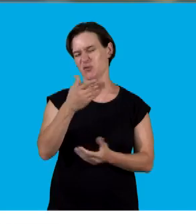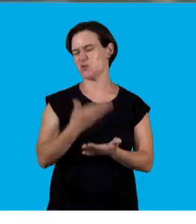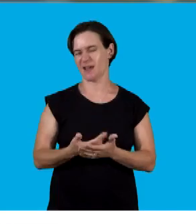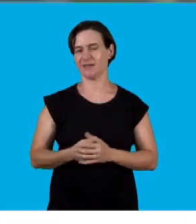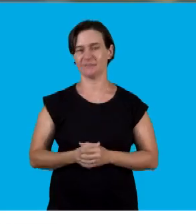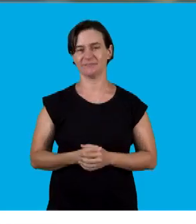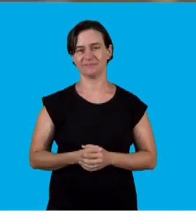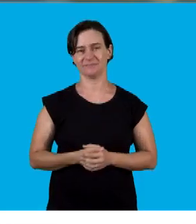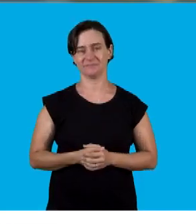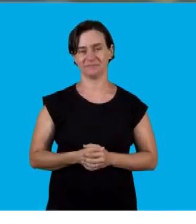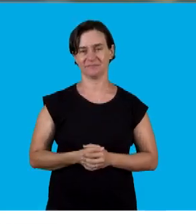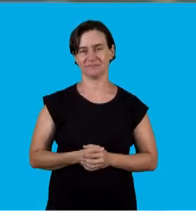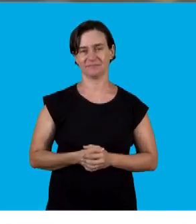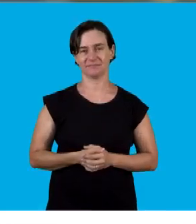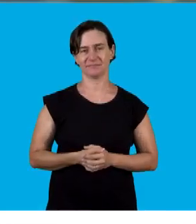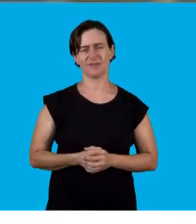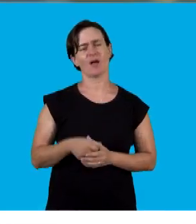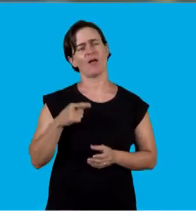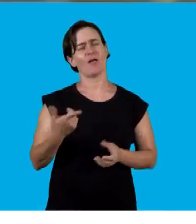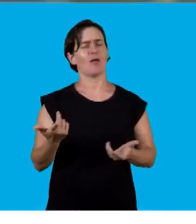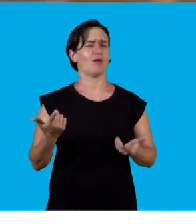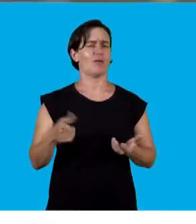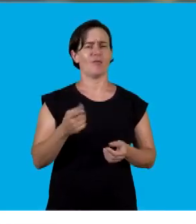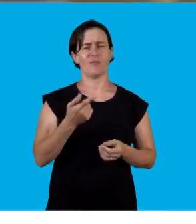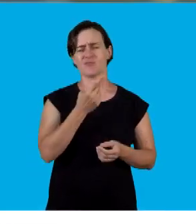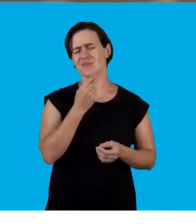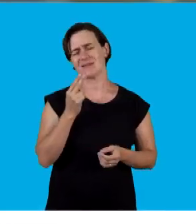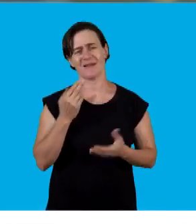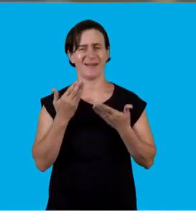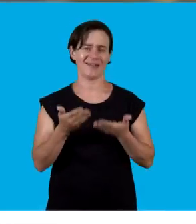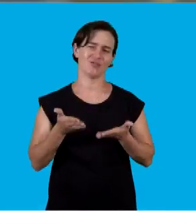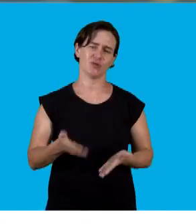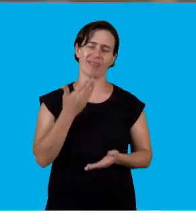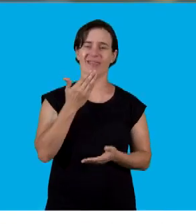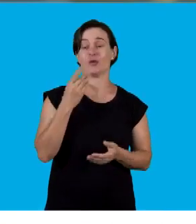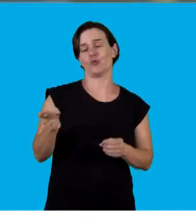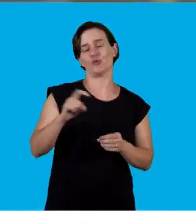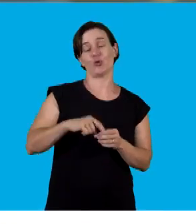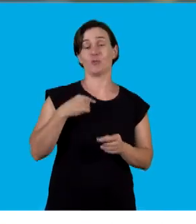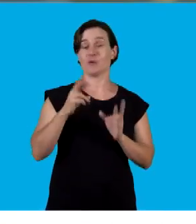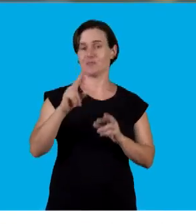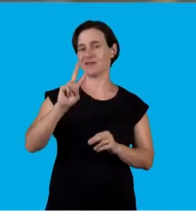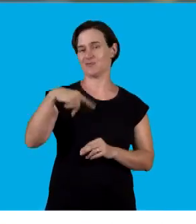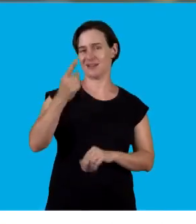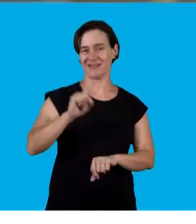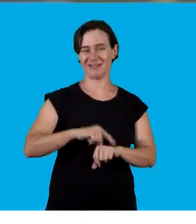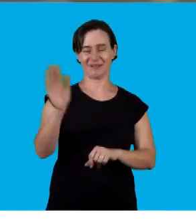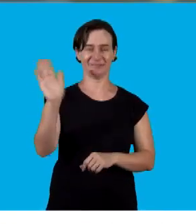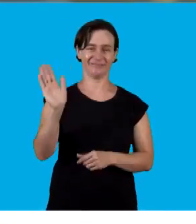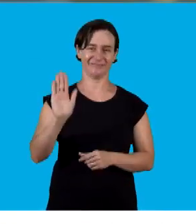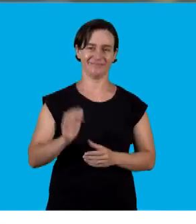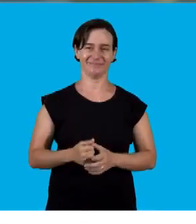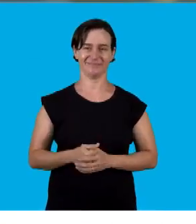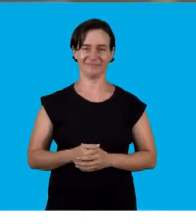it. That was a wonderful lesson. We thank you for joining us, and we hope to see you next time. Goodbye.